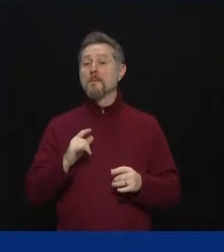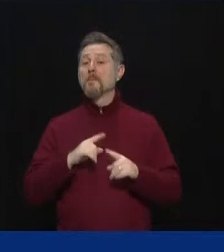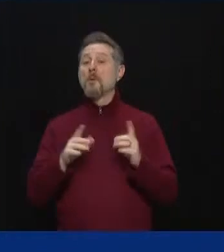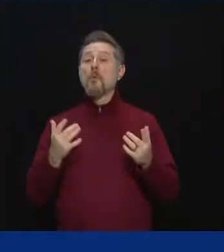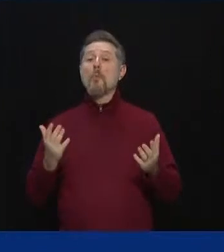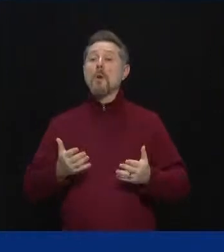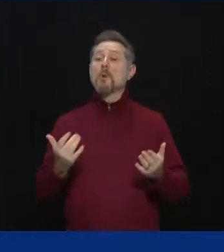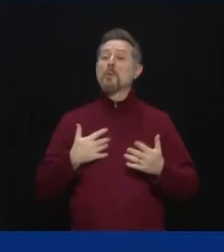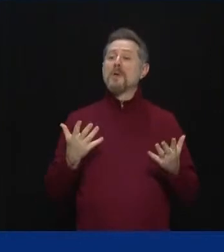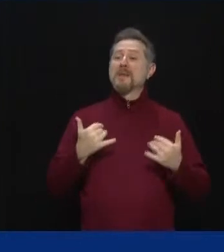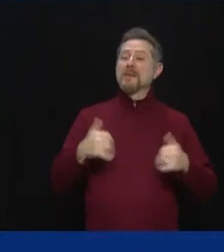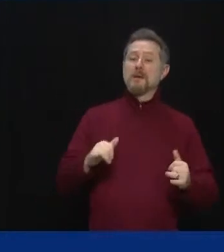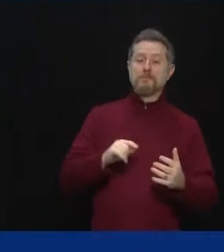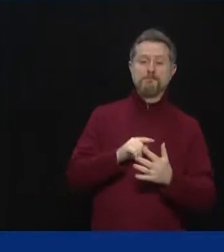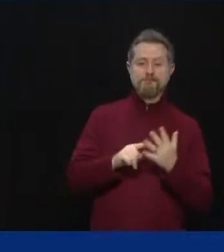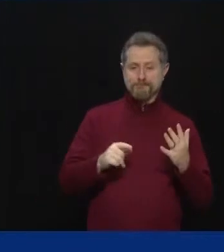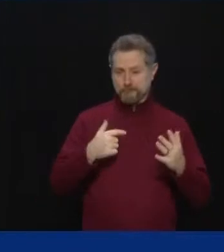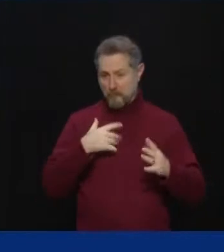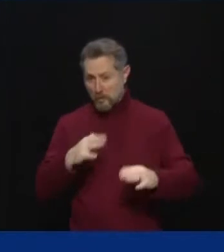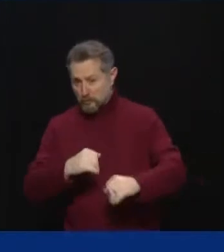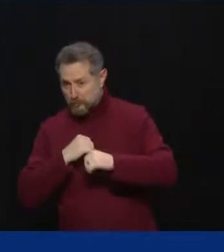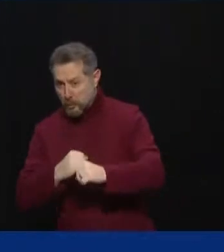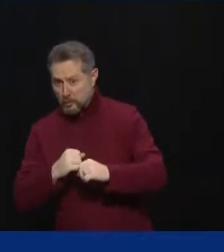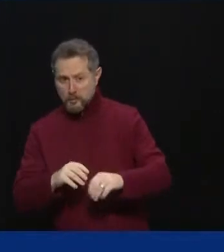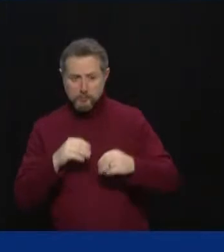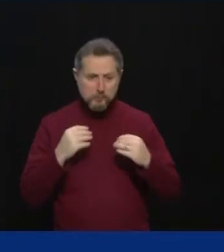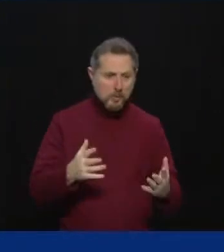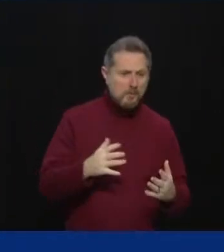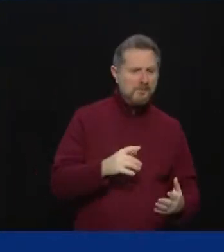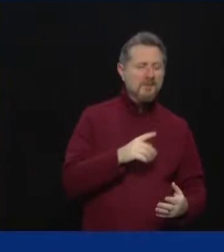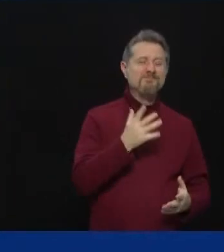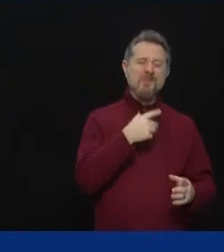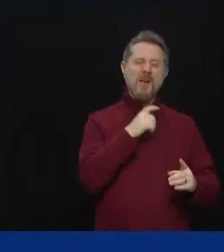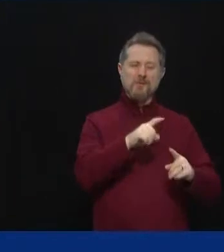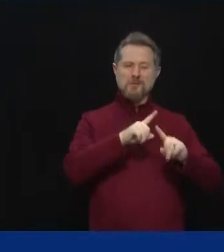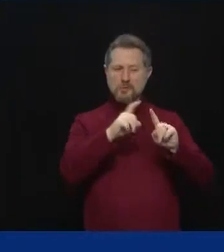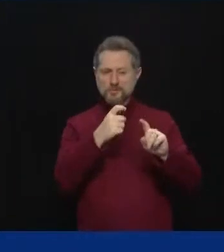and certain diagnostic procedures still taken. So I've listed a number of the